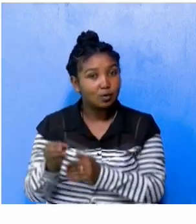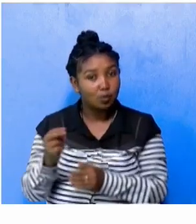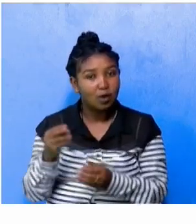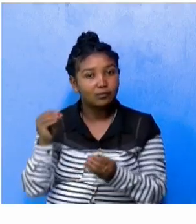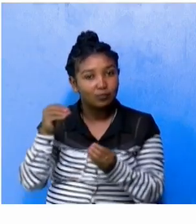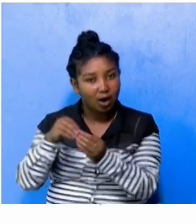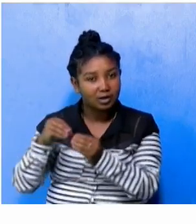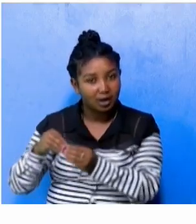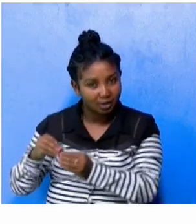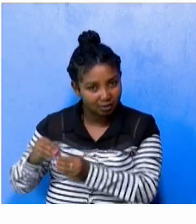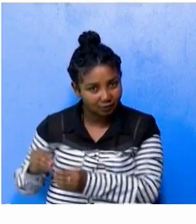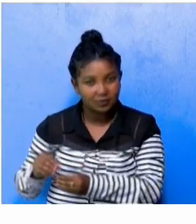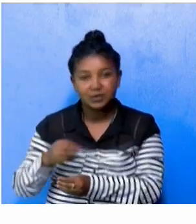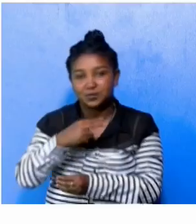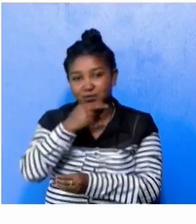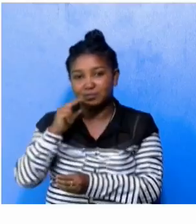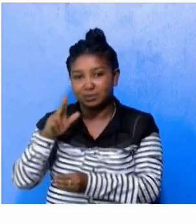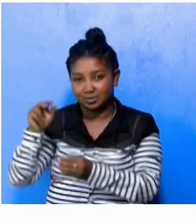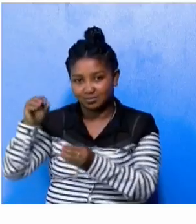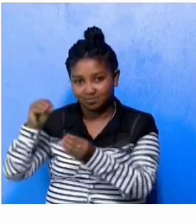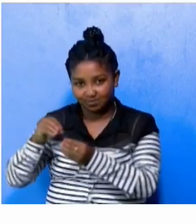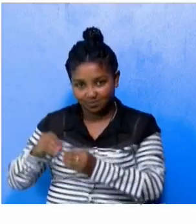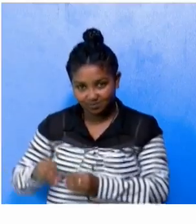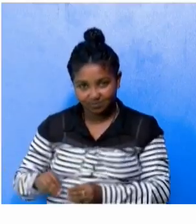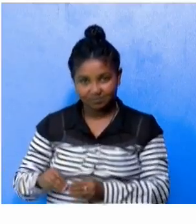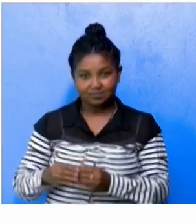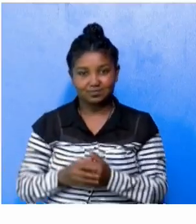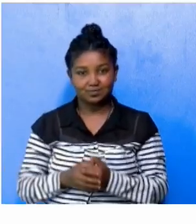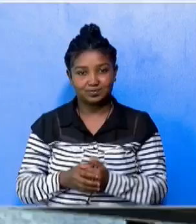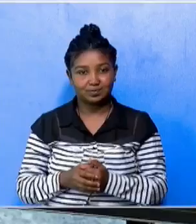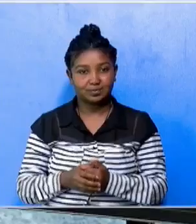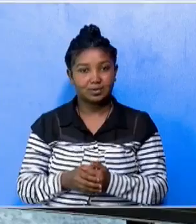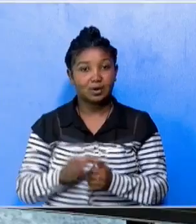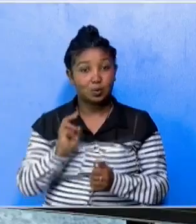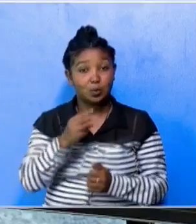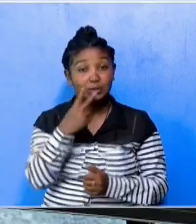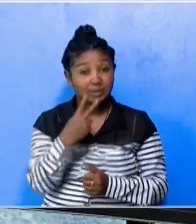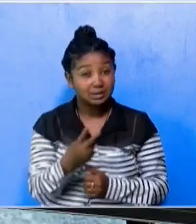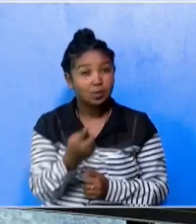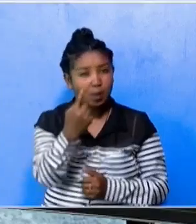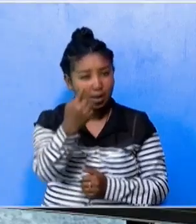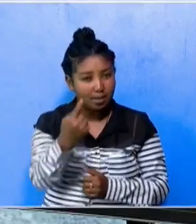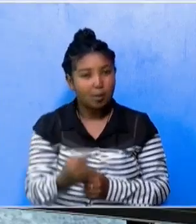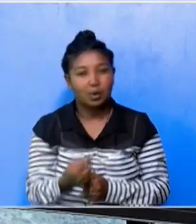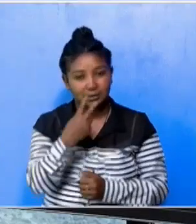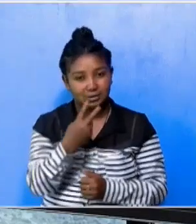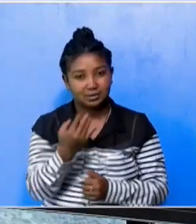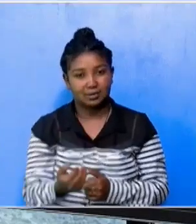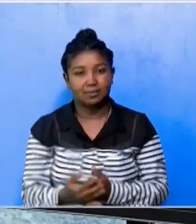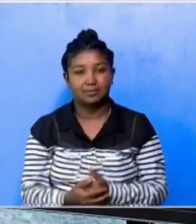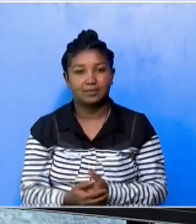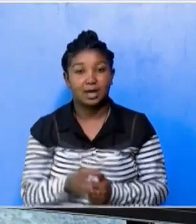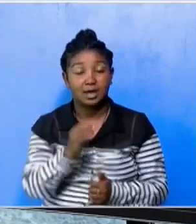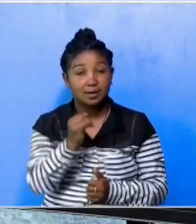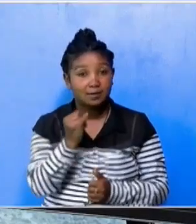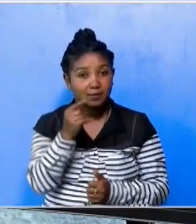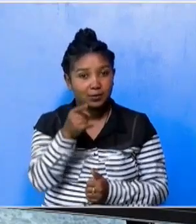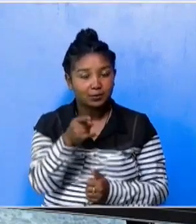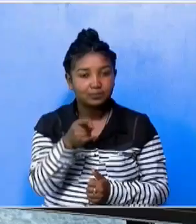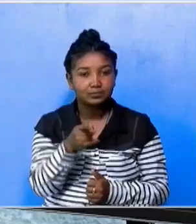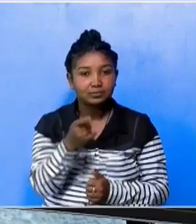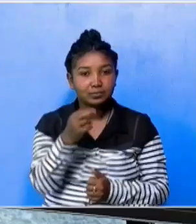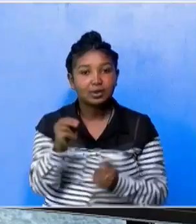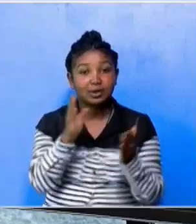add here verb 3. We will say it one by one if you